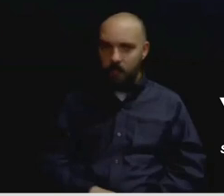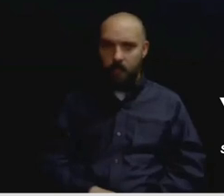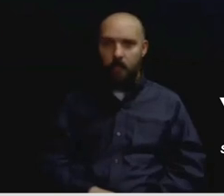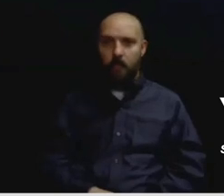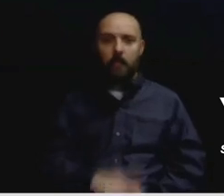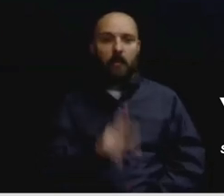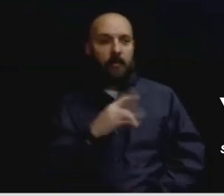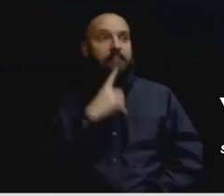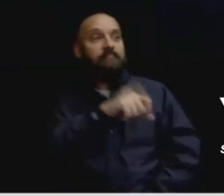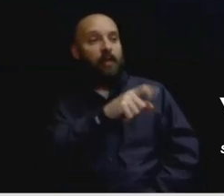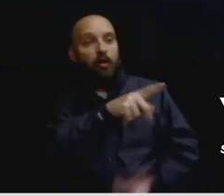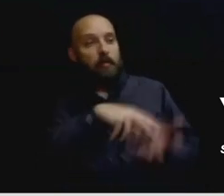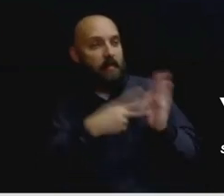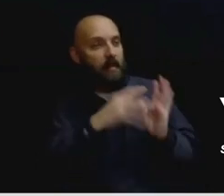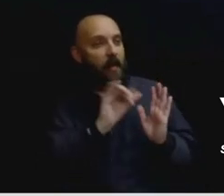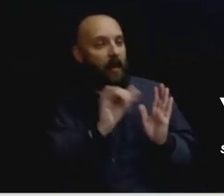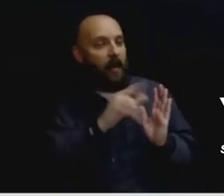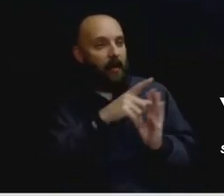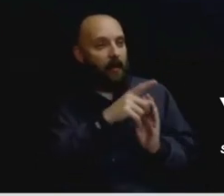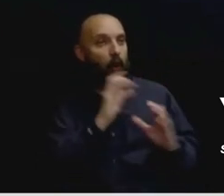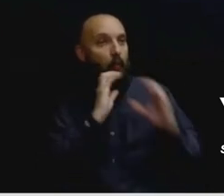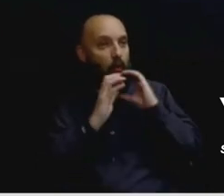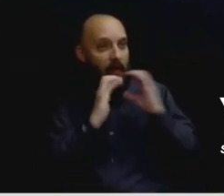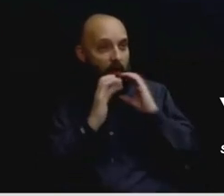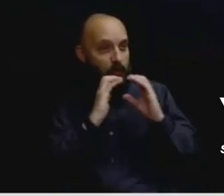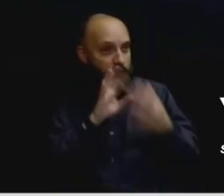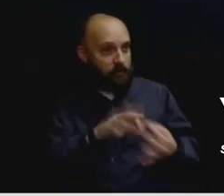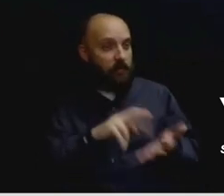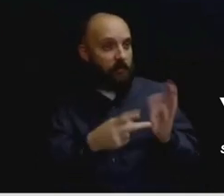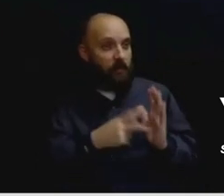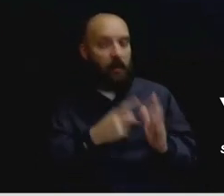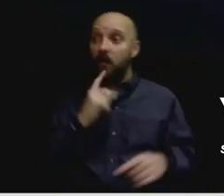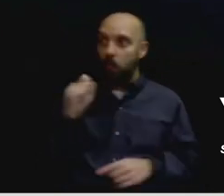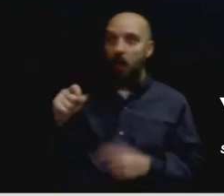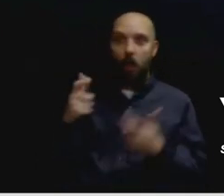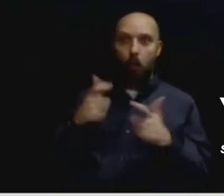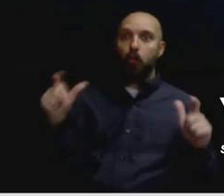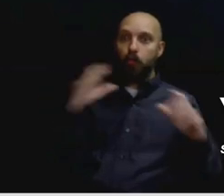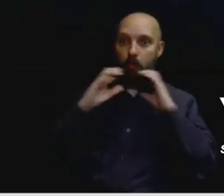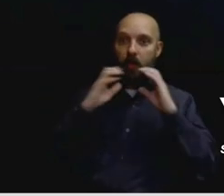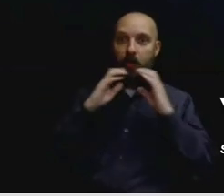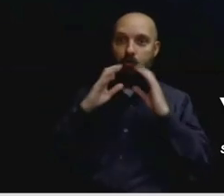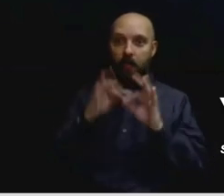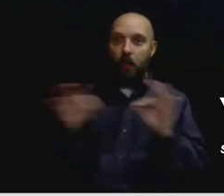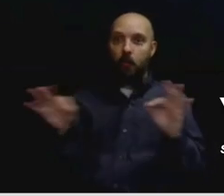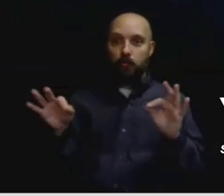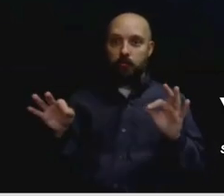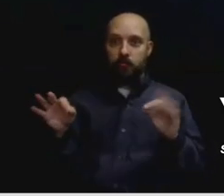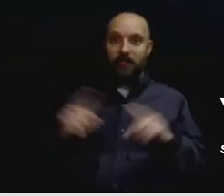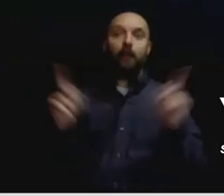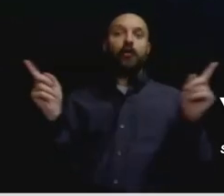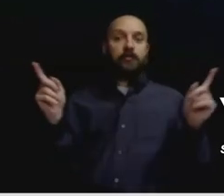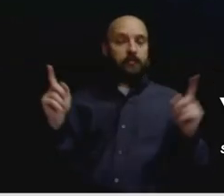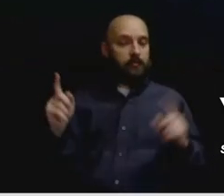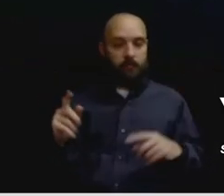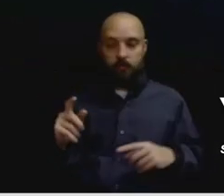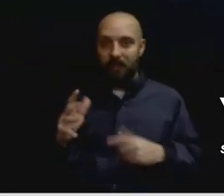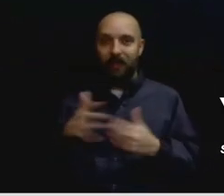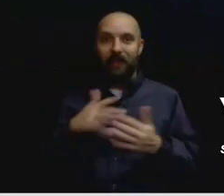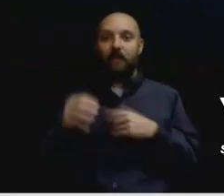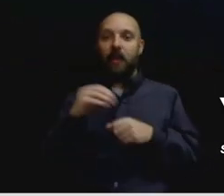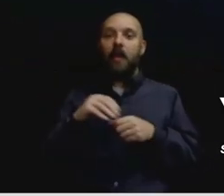Yes. Like, do you mean like communication-wise? Like a huge communication language difference, even in the way